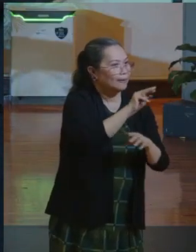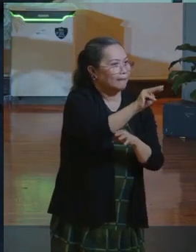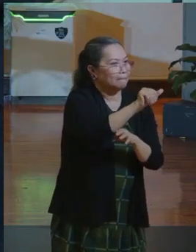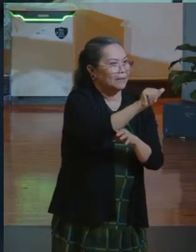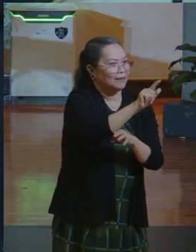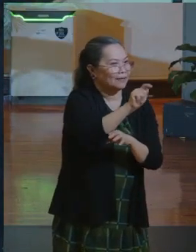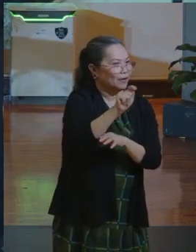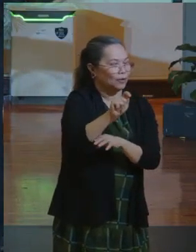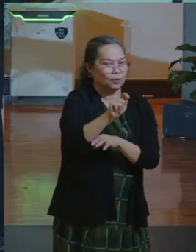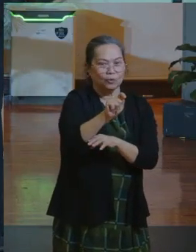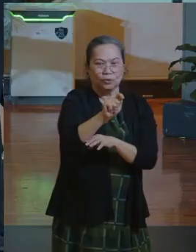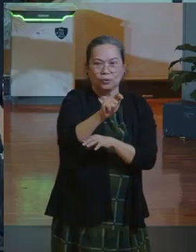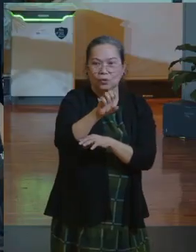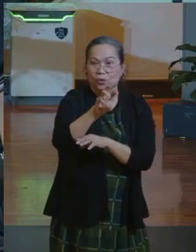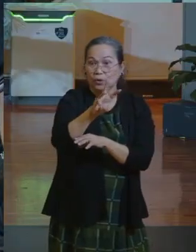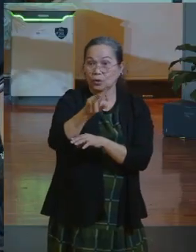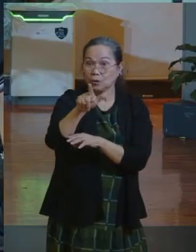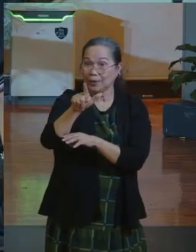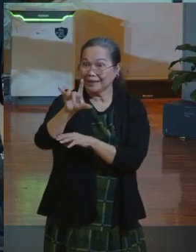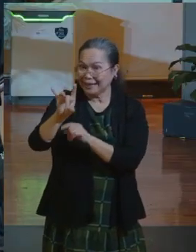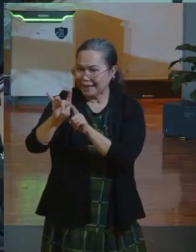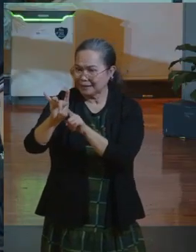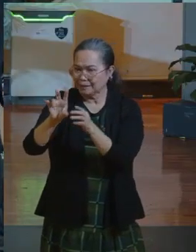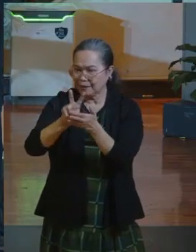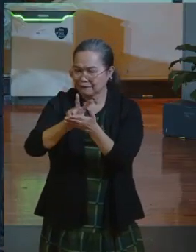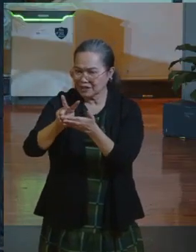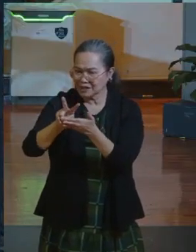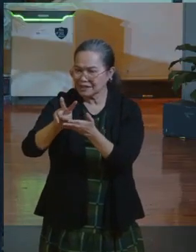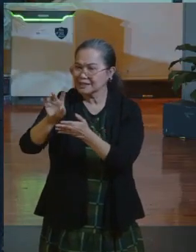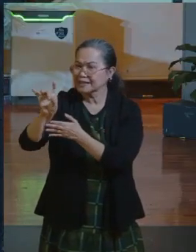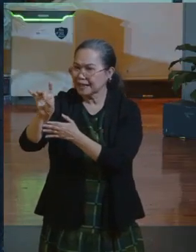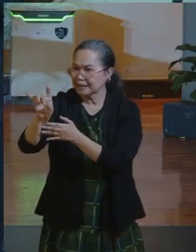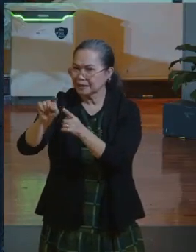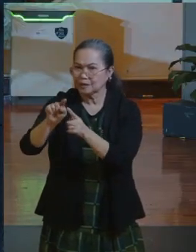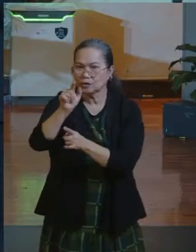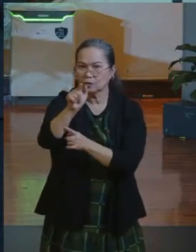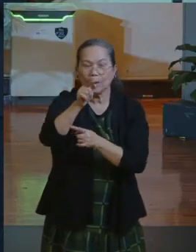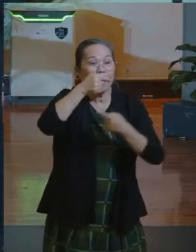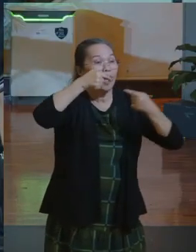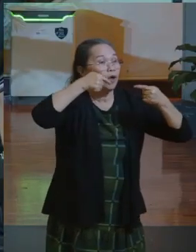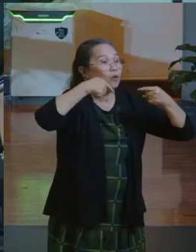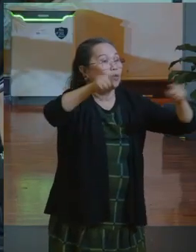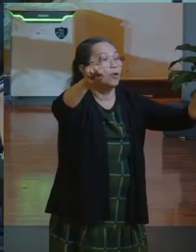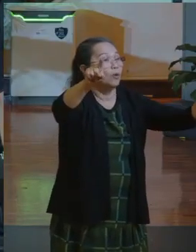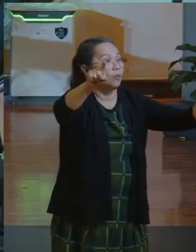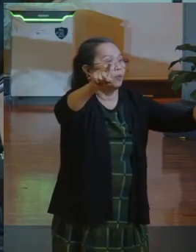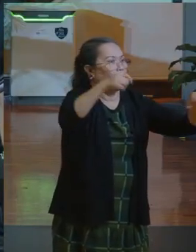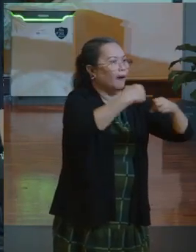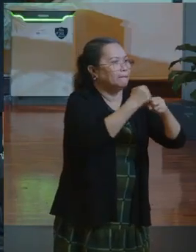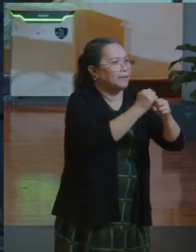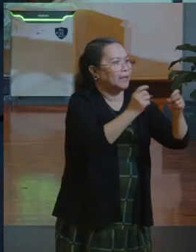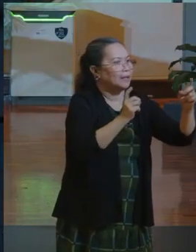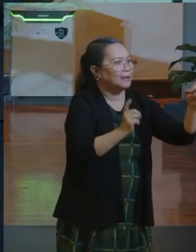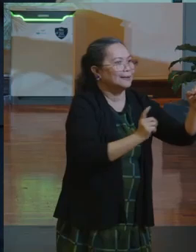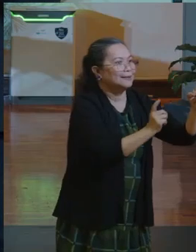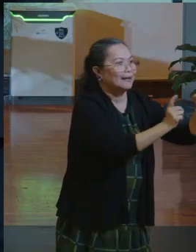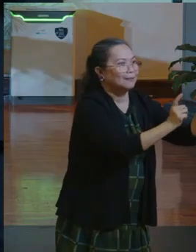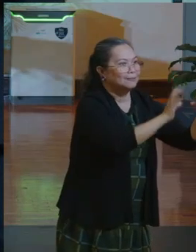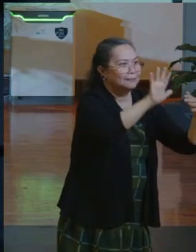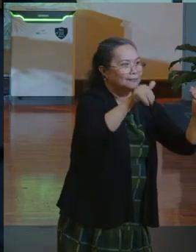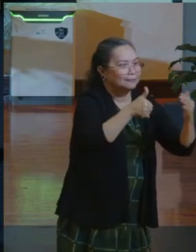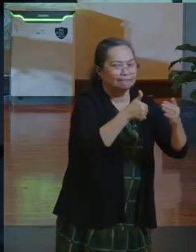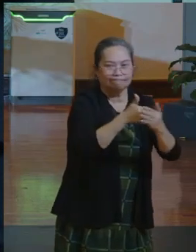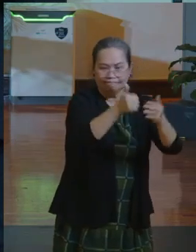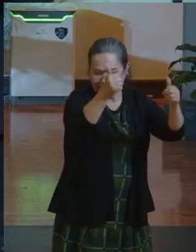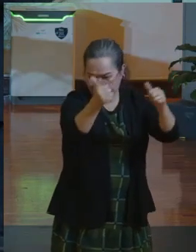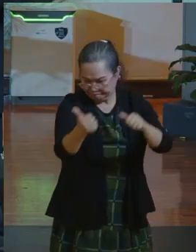28, verses 18 to 20. Go and make disciples of all the nations,